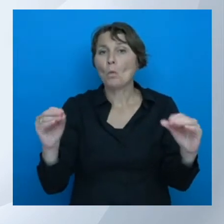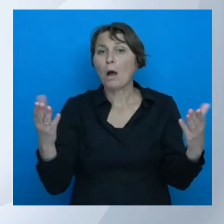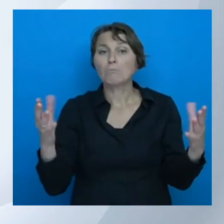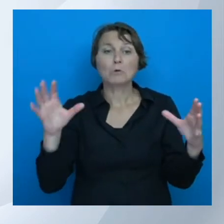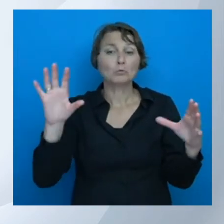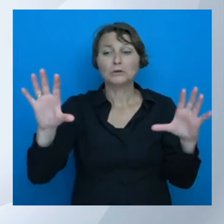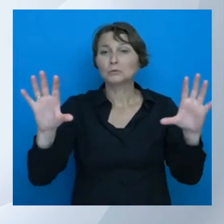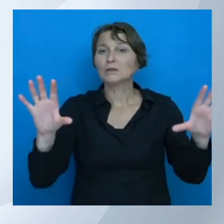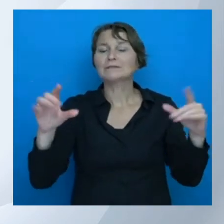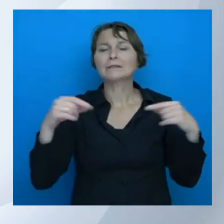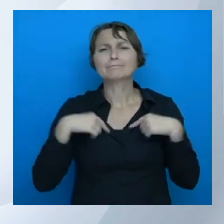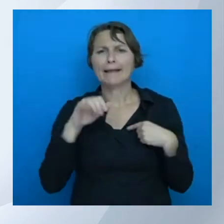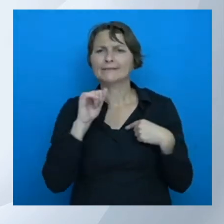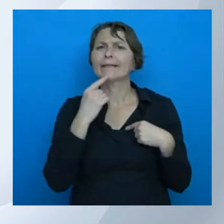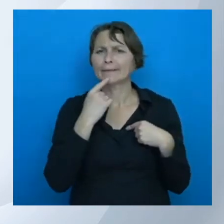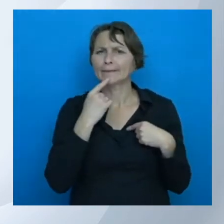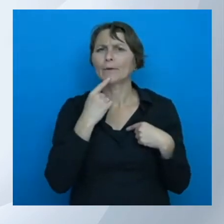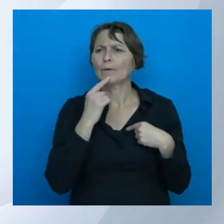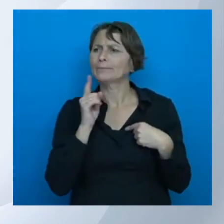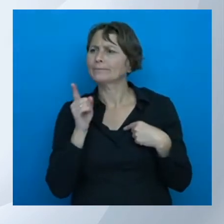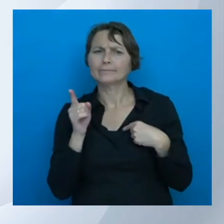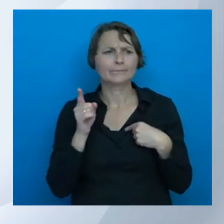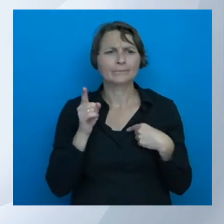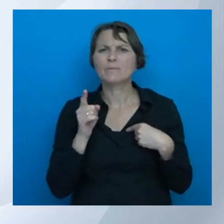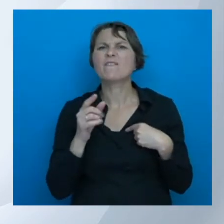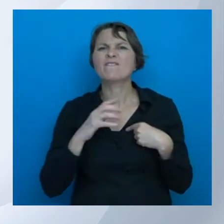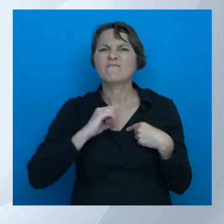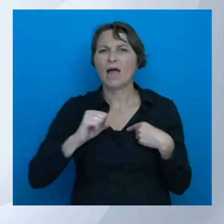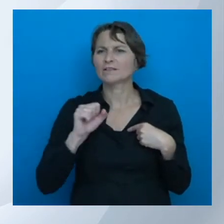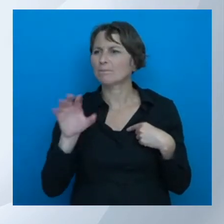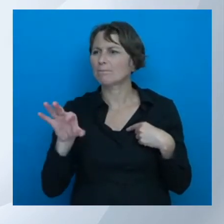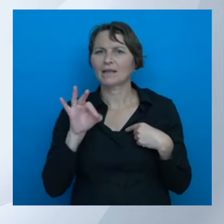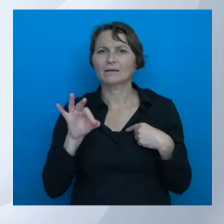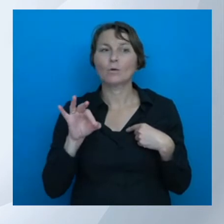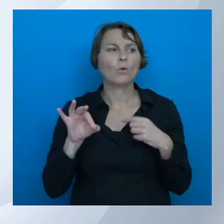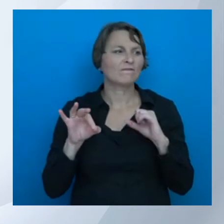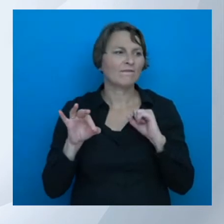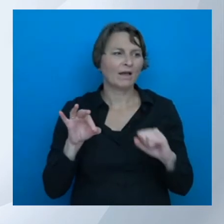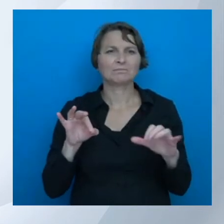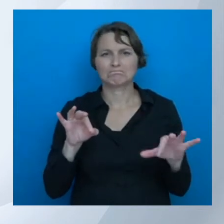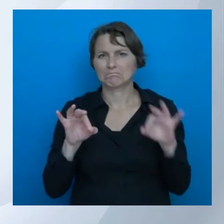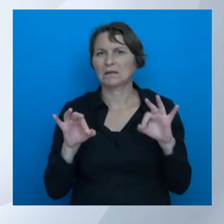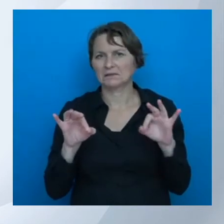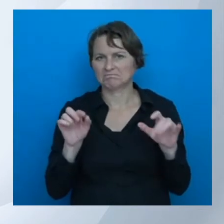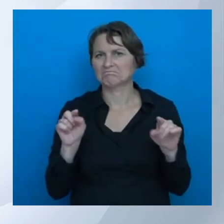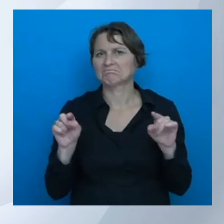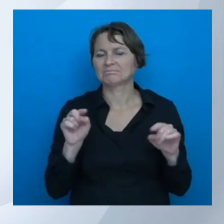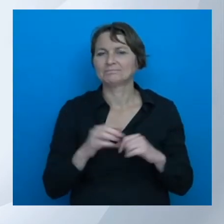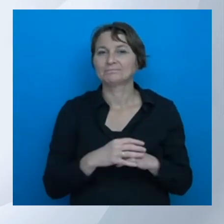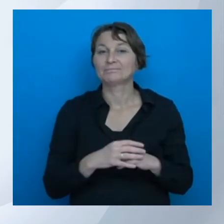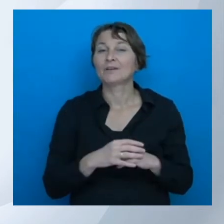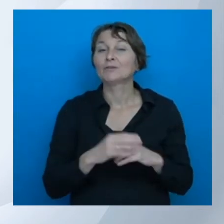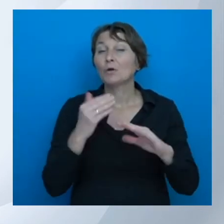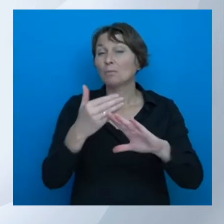Azure thinks is going to be fastest. Now, before I demo that, I'm just going to add another pool, but another backend,